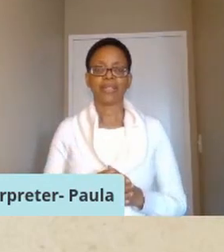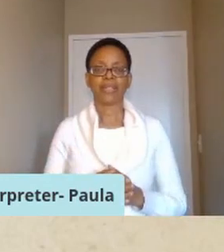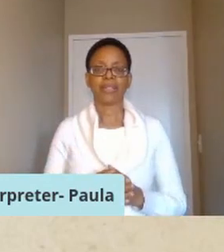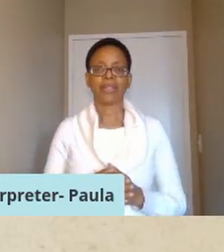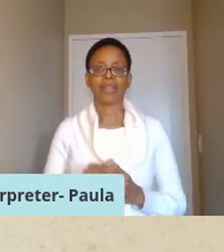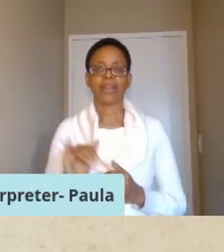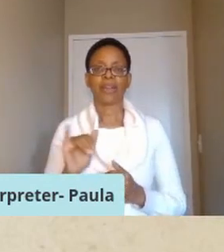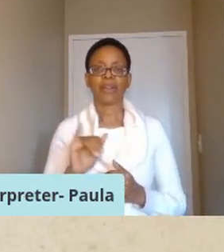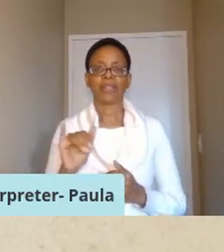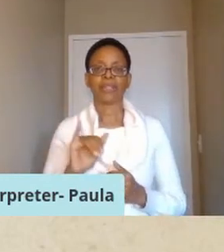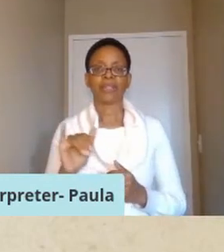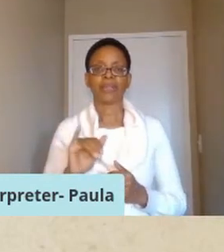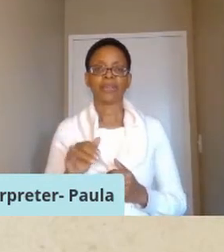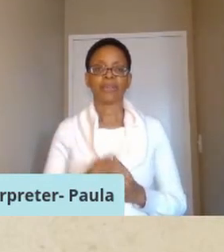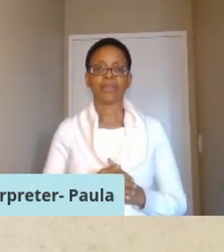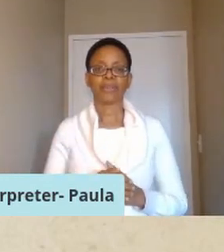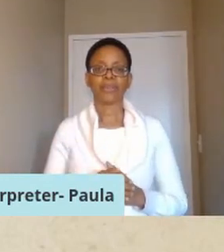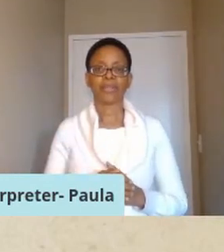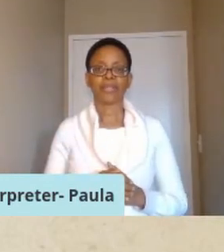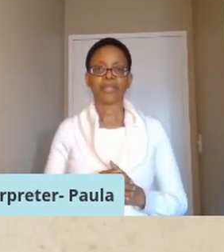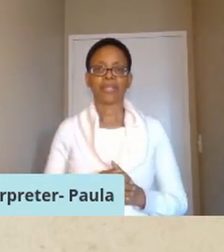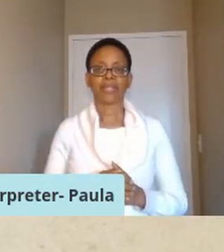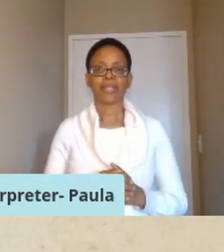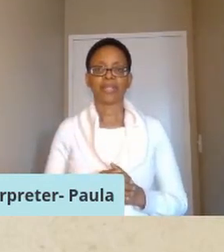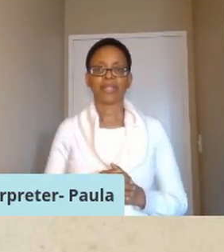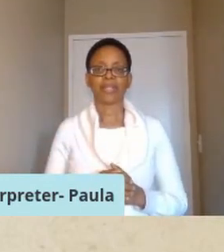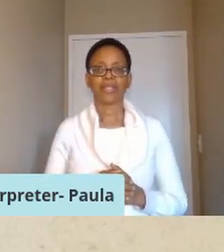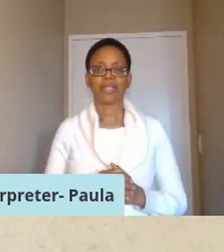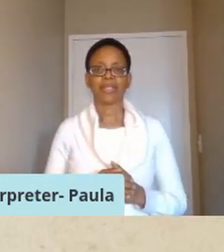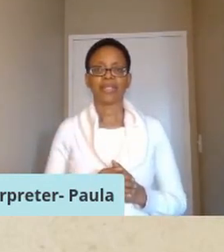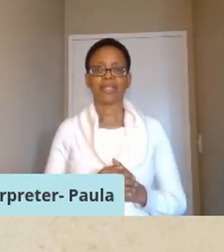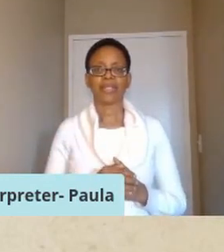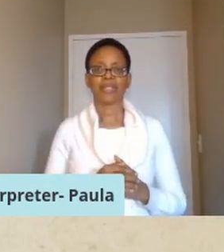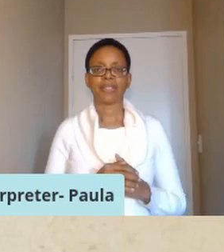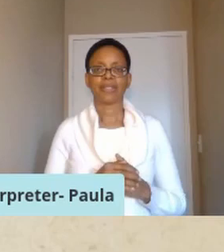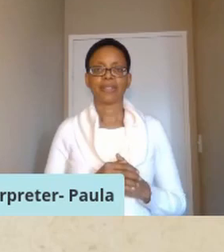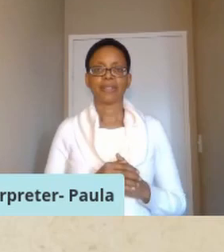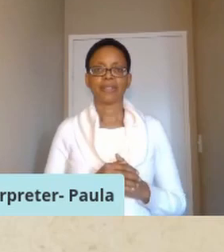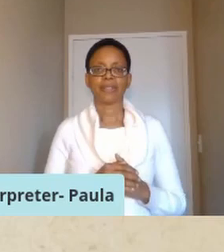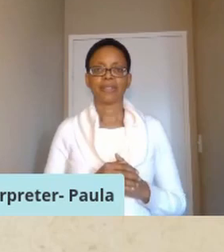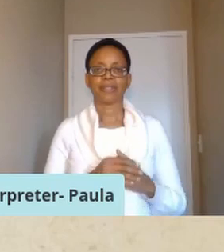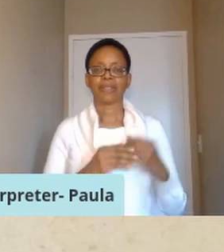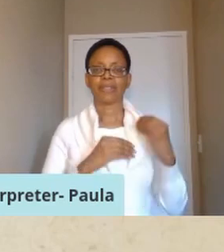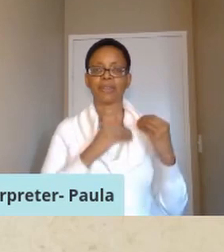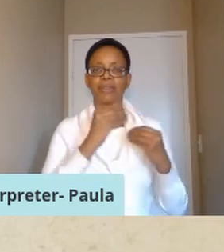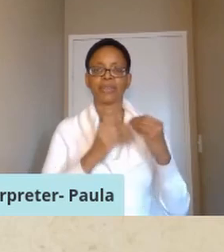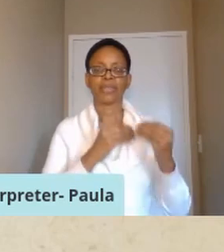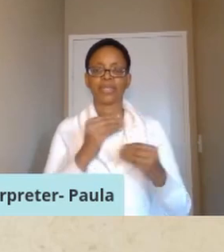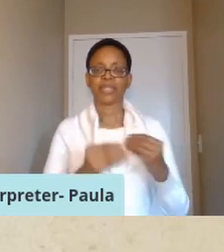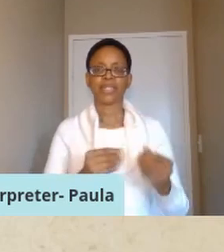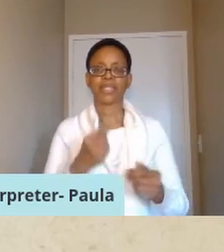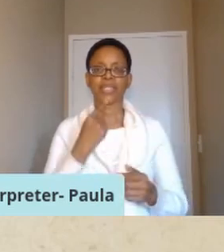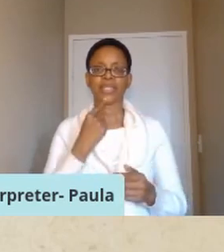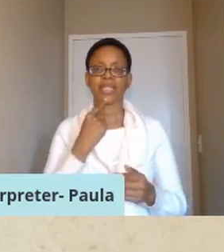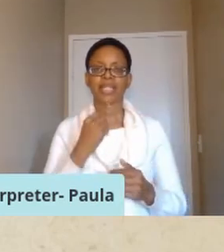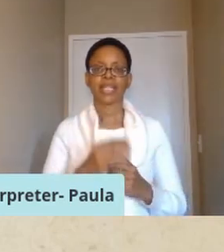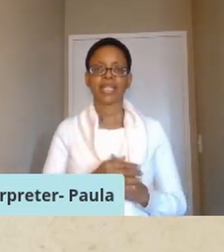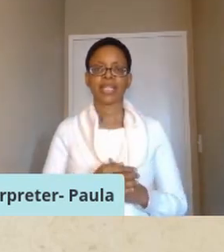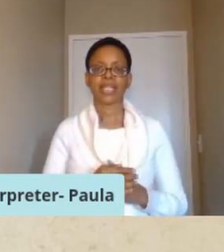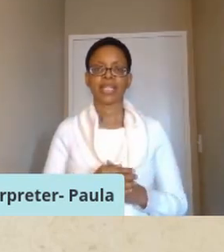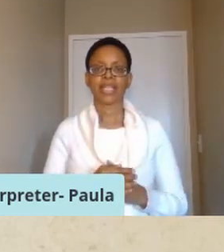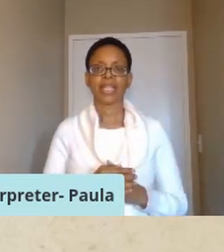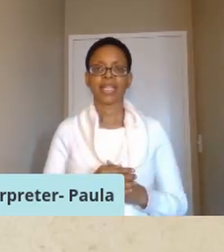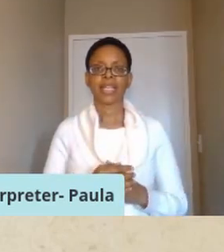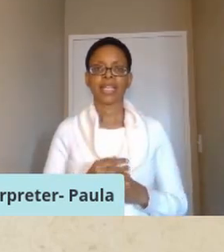to begin to say that I pay my respect to past